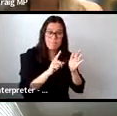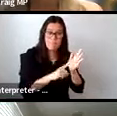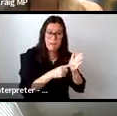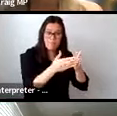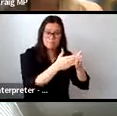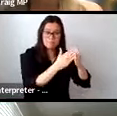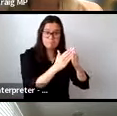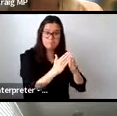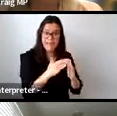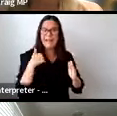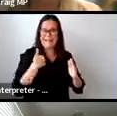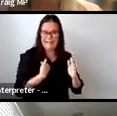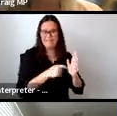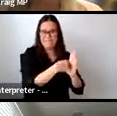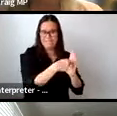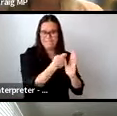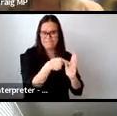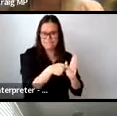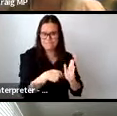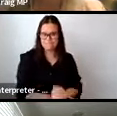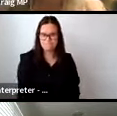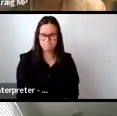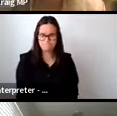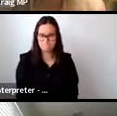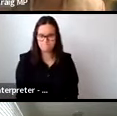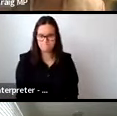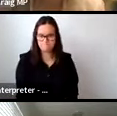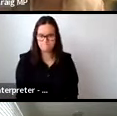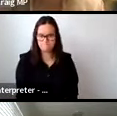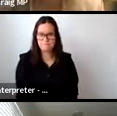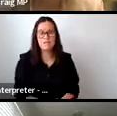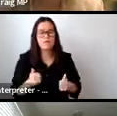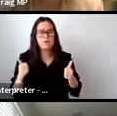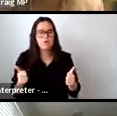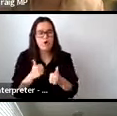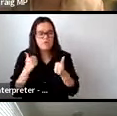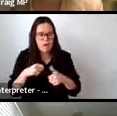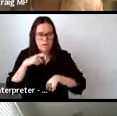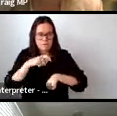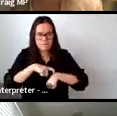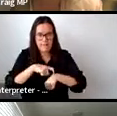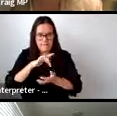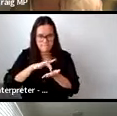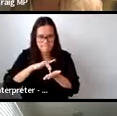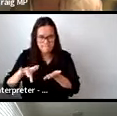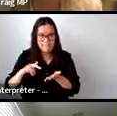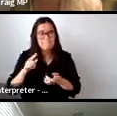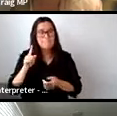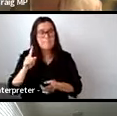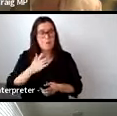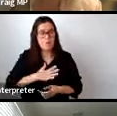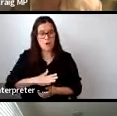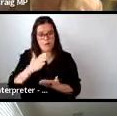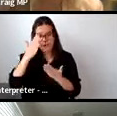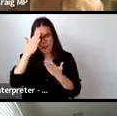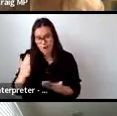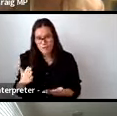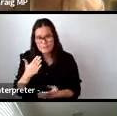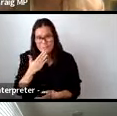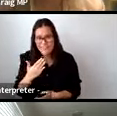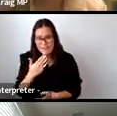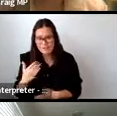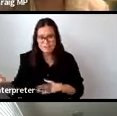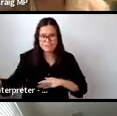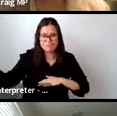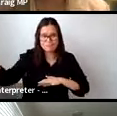Thank you, David. We're now just at time, so I would like to just acknowledge you for coming all this way, for